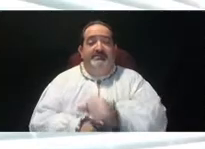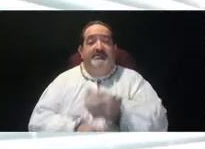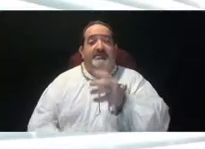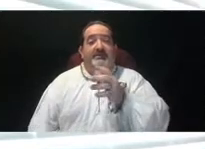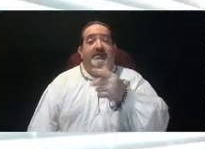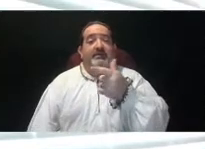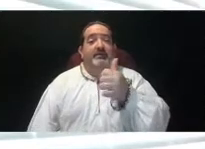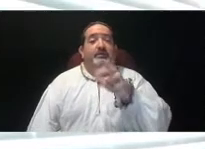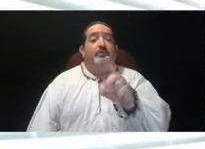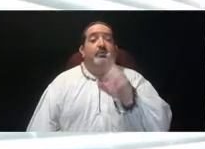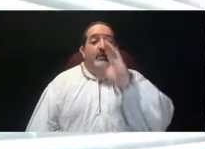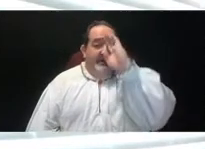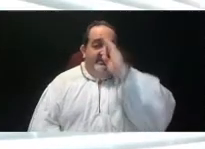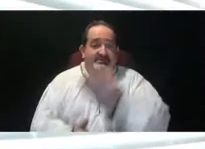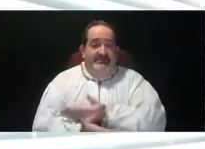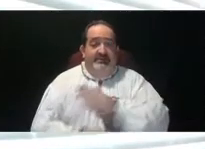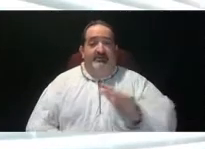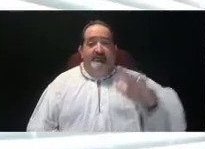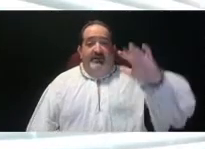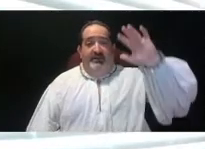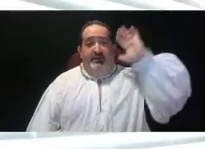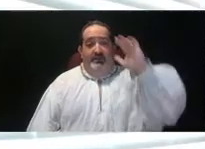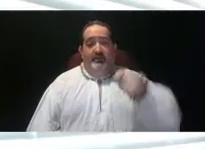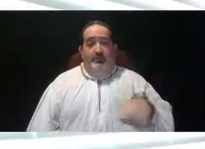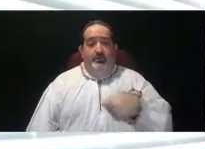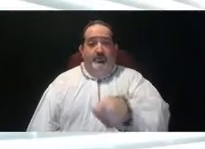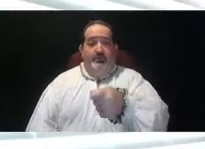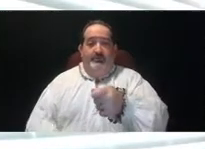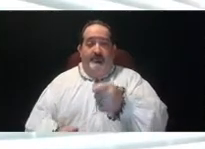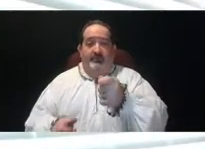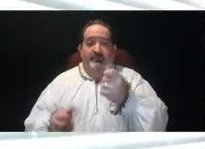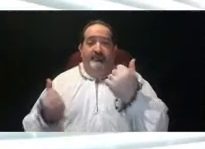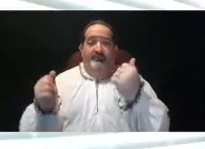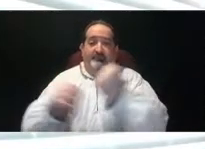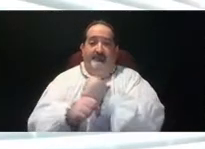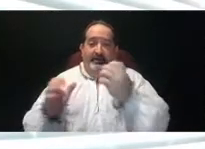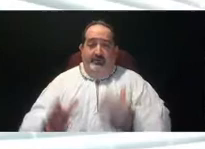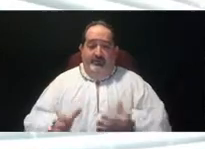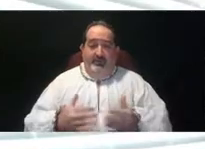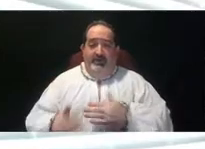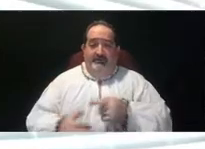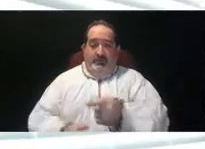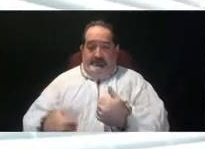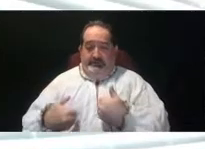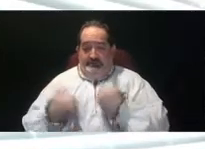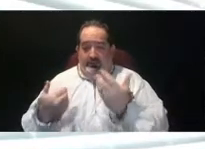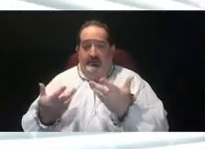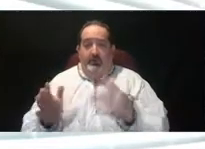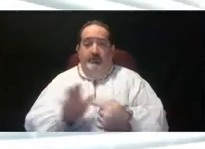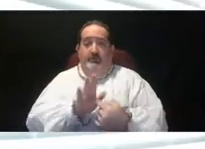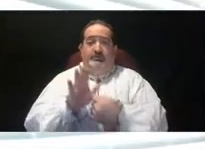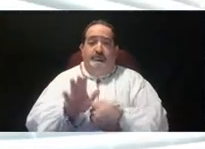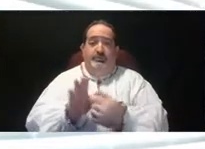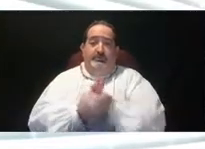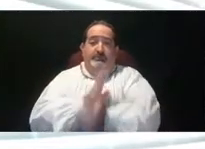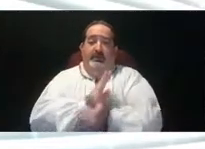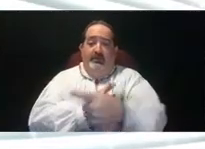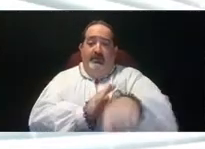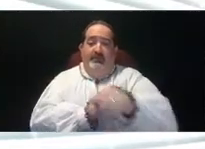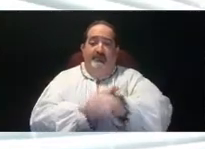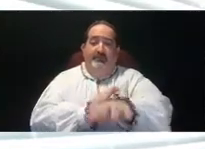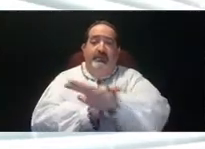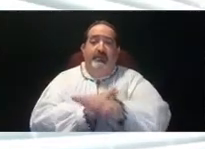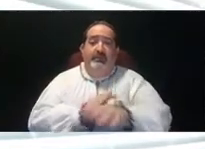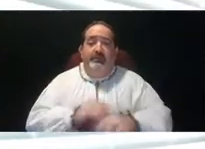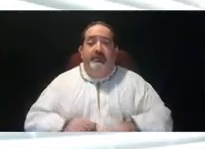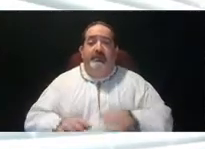grandson of one of our very long-term Rapier Fighters. And even though he's young, he's already shown his prowess on the field. He